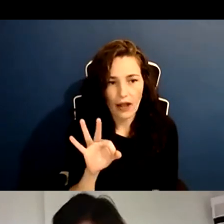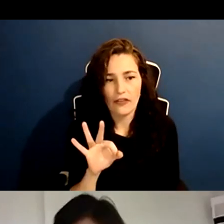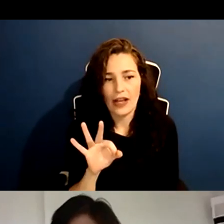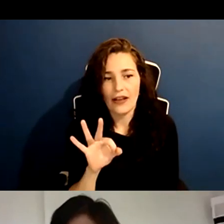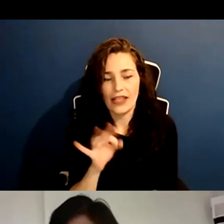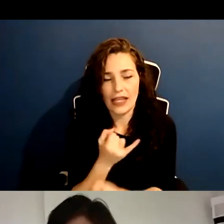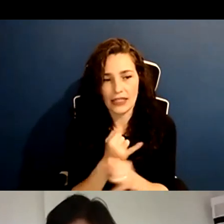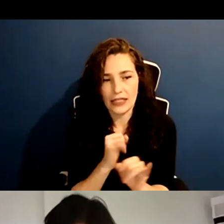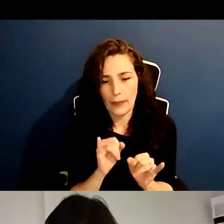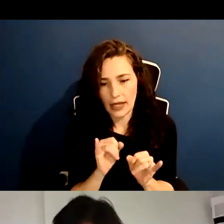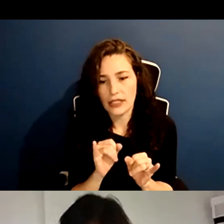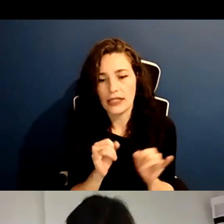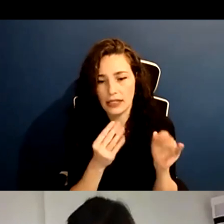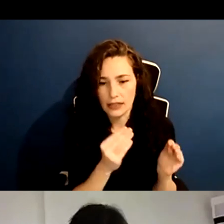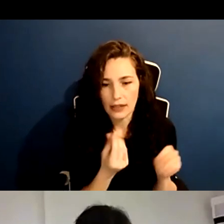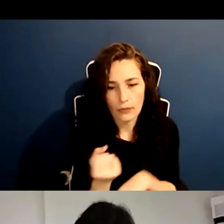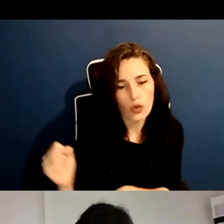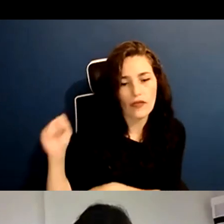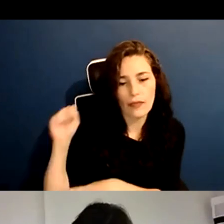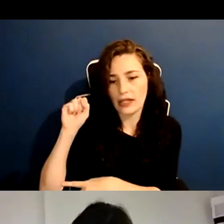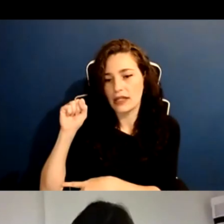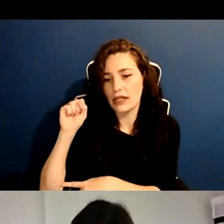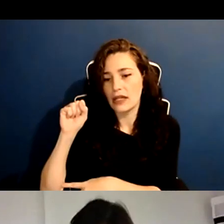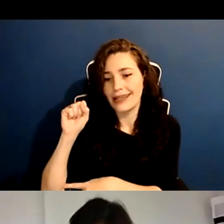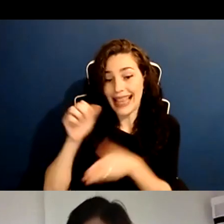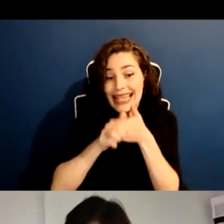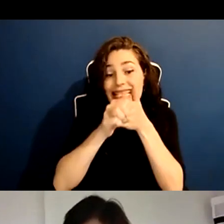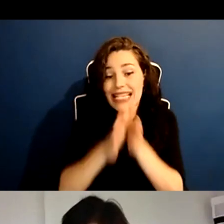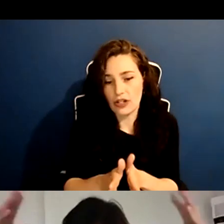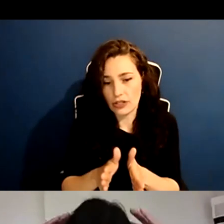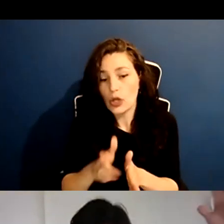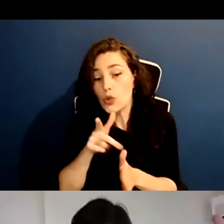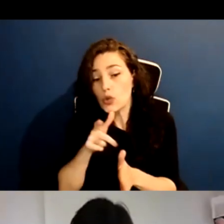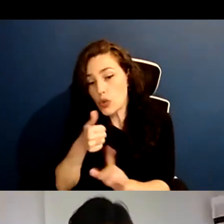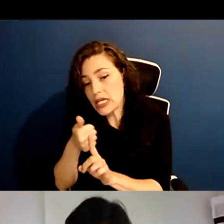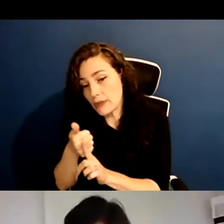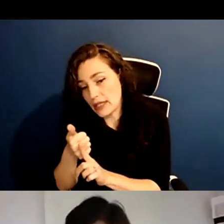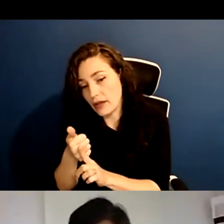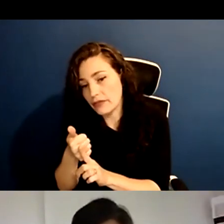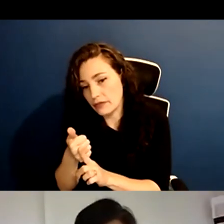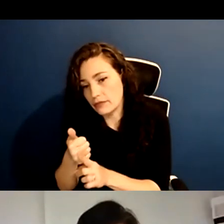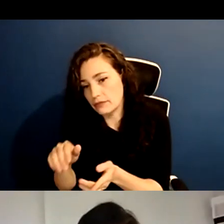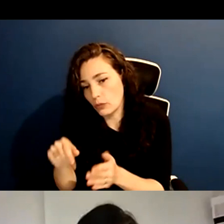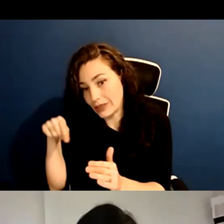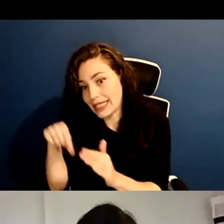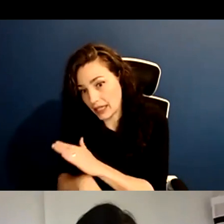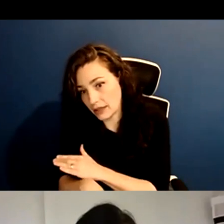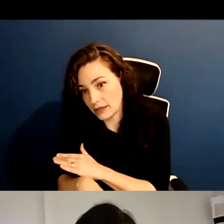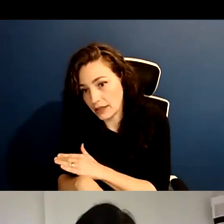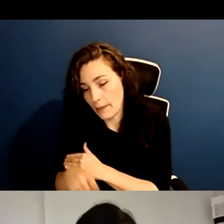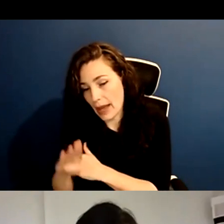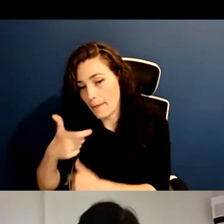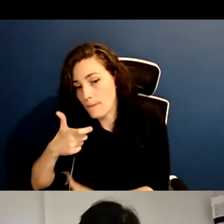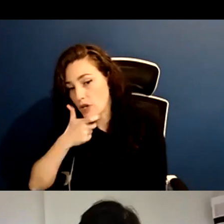who was executed by the British. Mm-hmm. But she was the wife of the great Dedan Kimathi, you know. It was like, oh my God, you know. Mm-hmm.